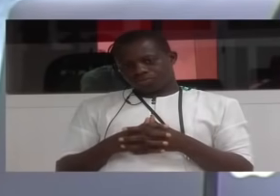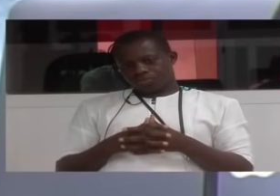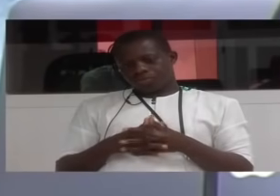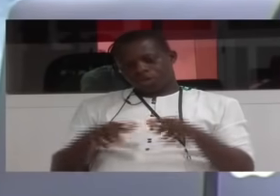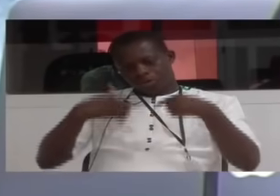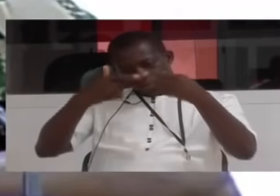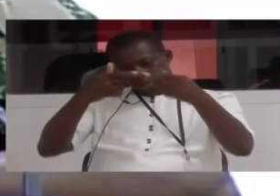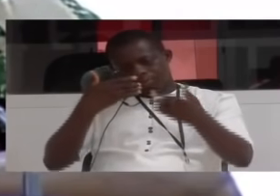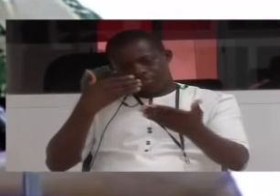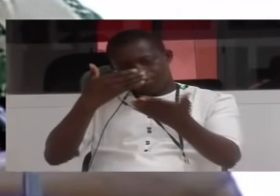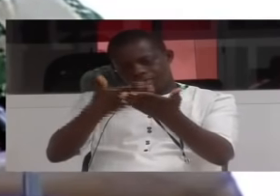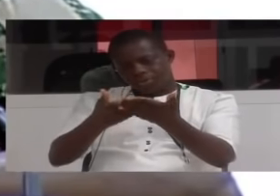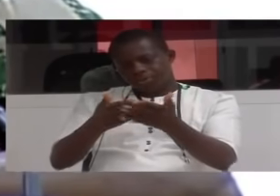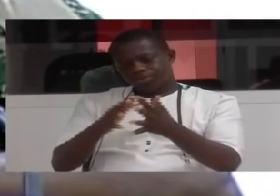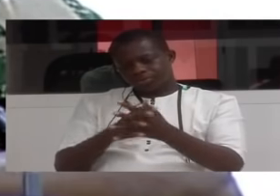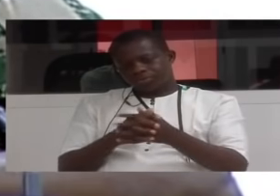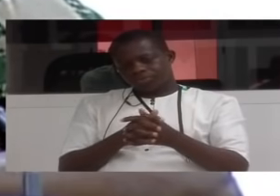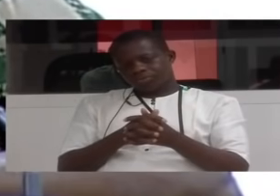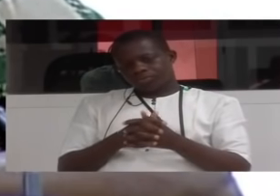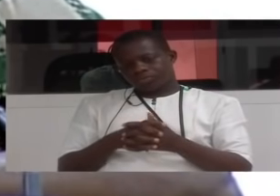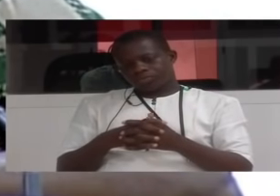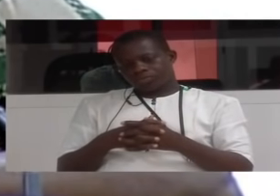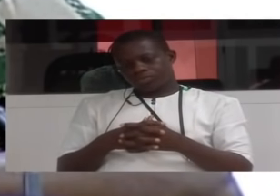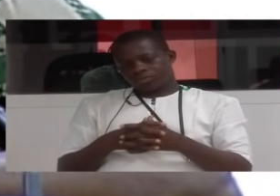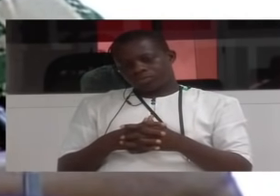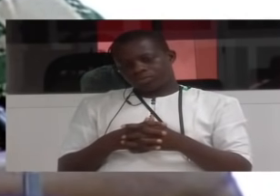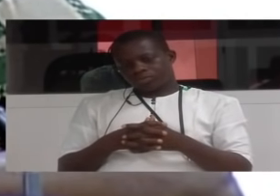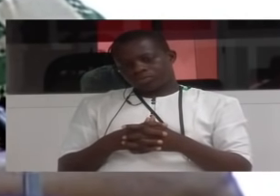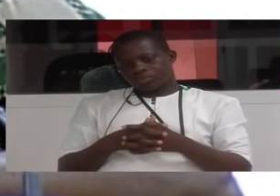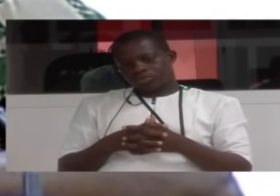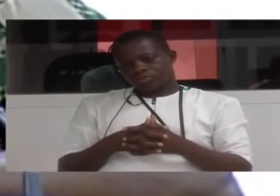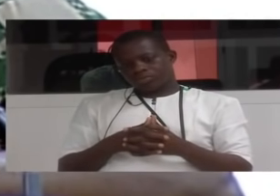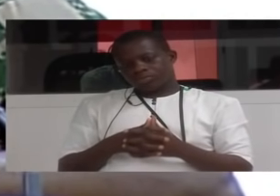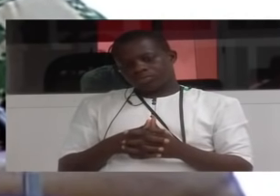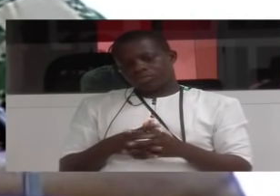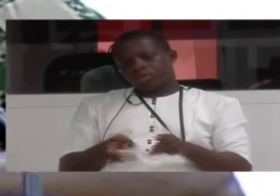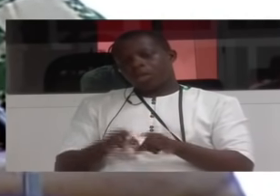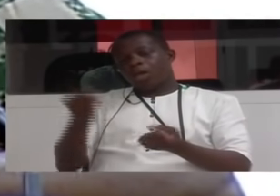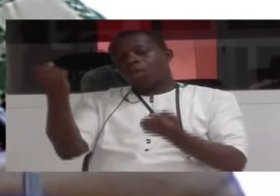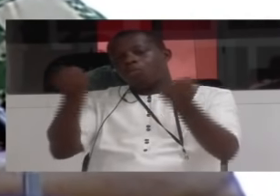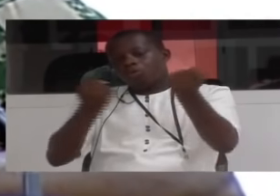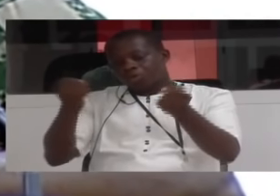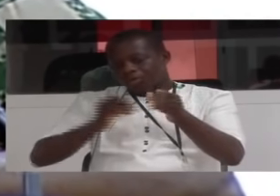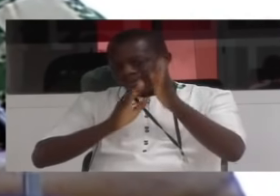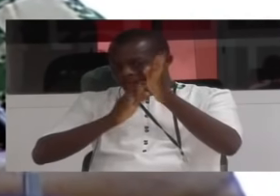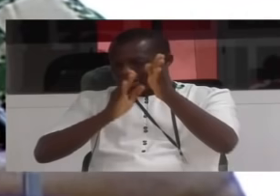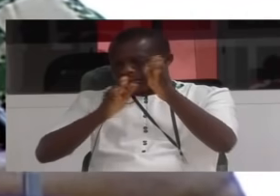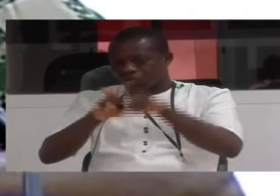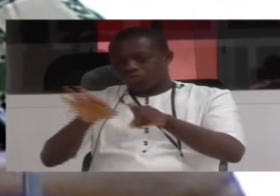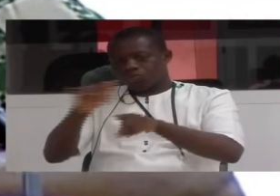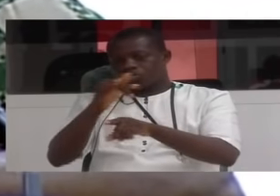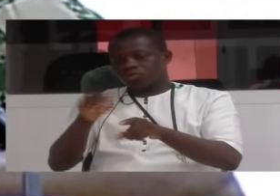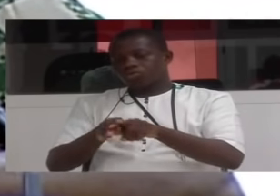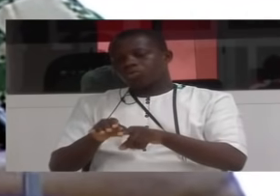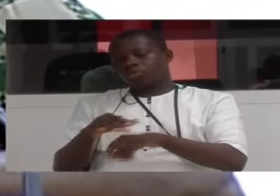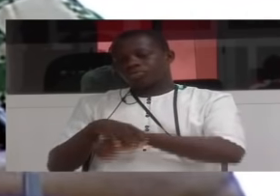Proceed please. Mu nga continue. Moto yi convoy moto yi yobbu won convoy